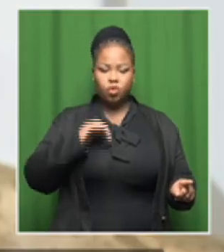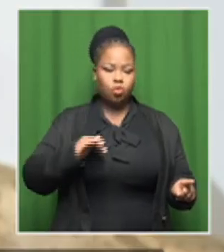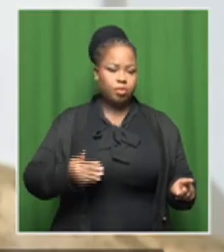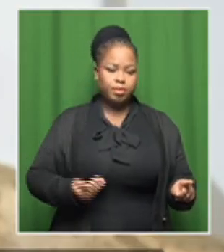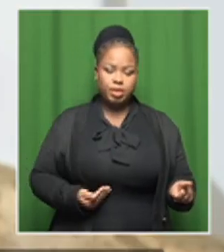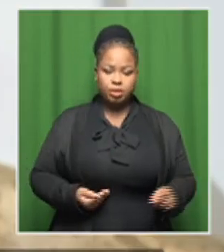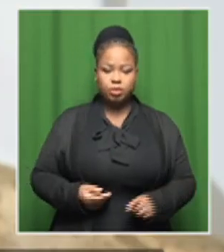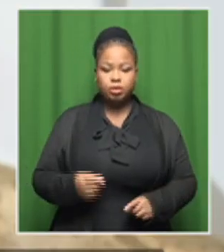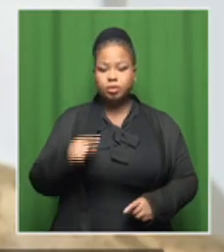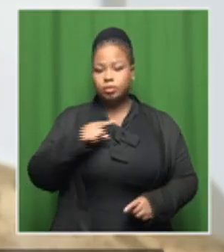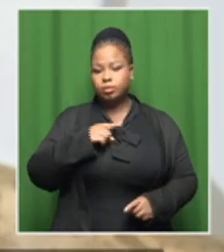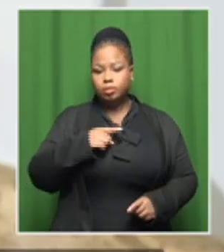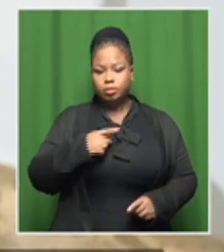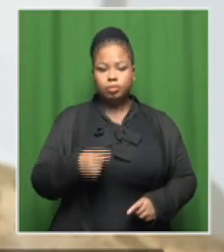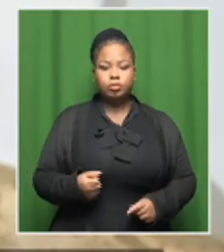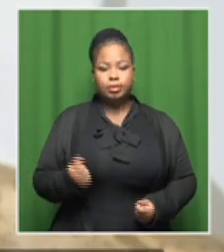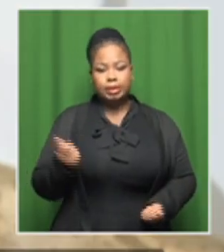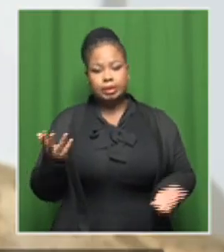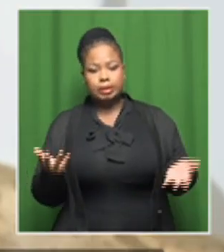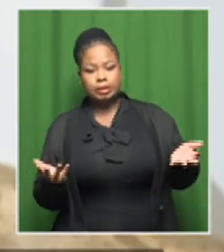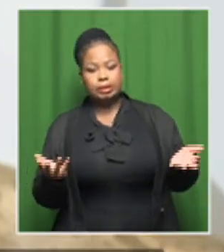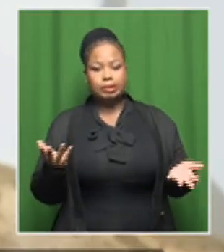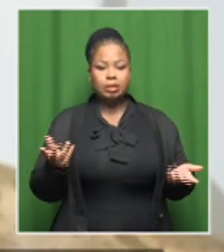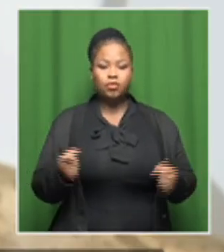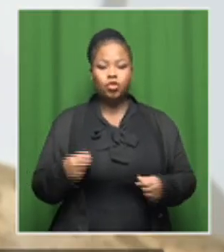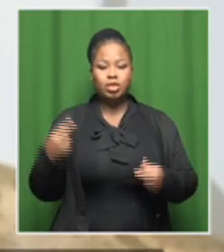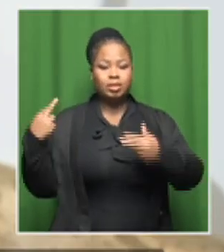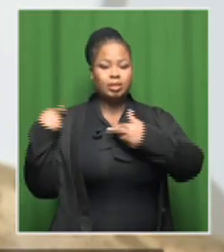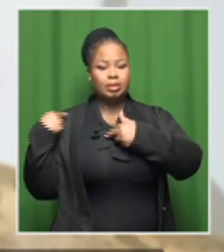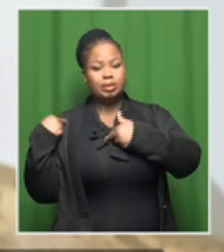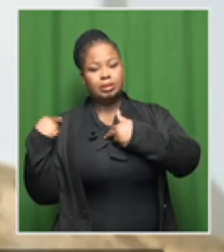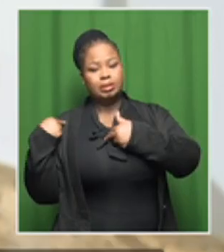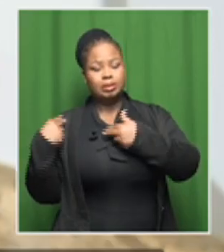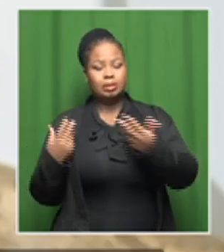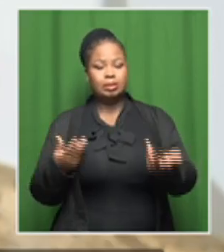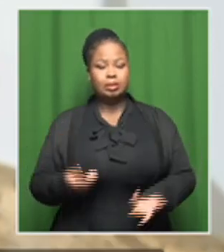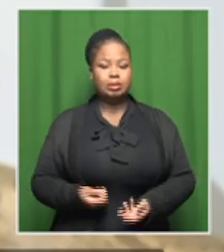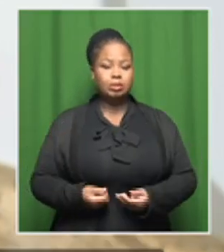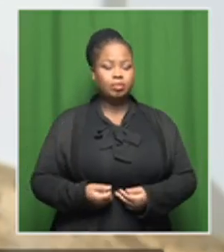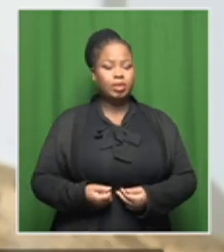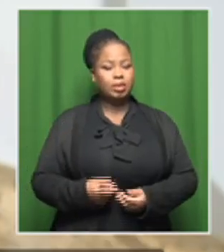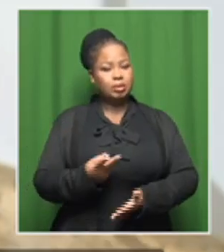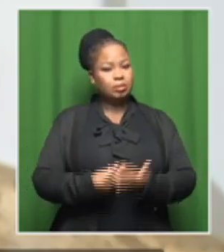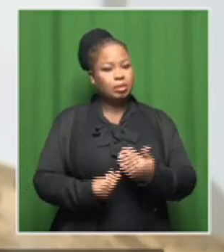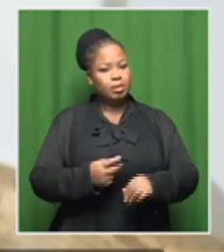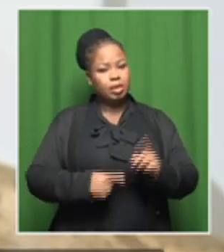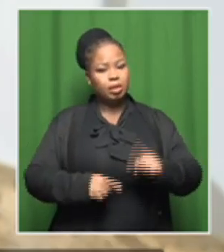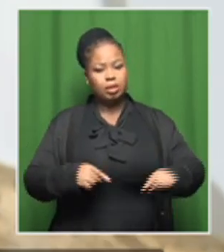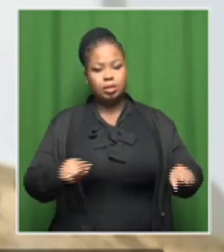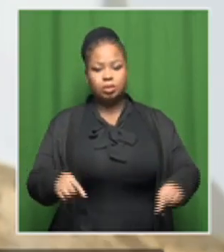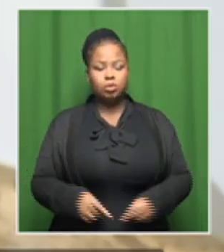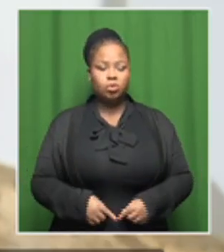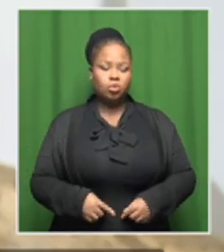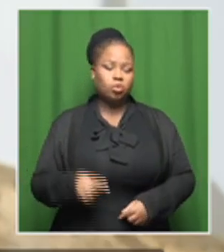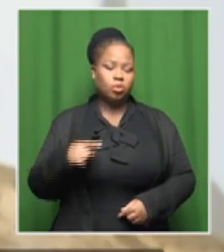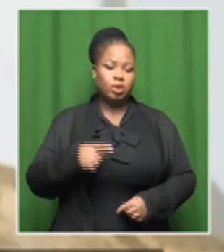who have to juggle different responsibilities. And of course, you know, compared to